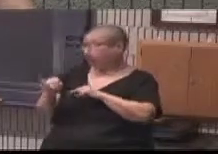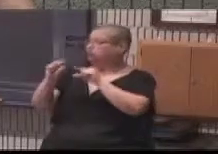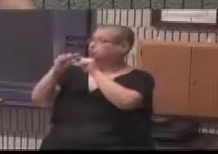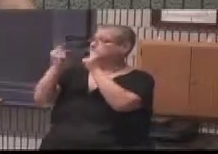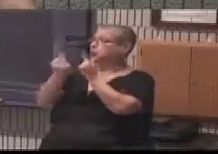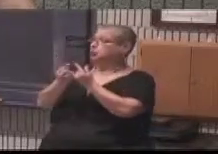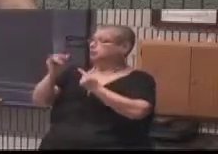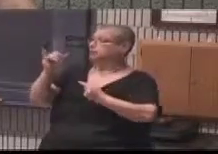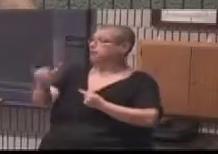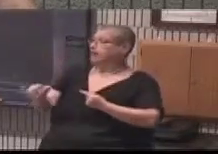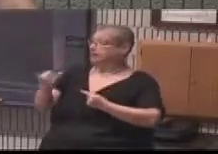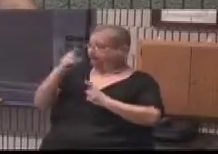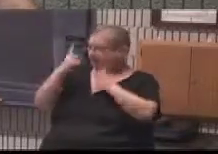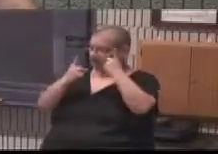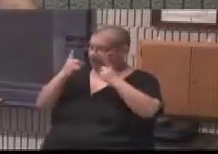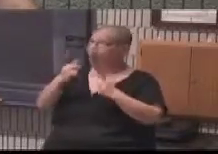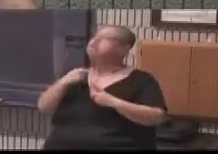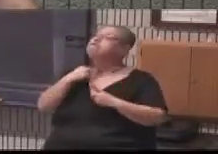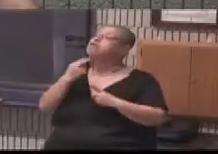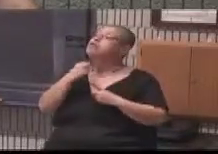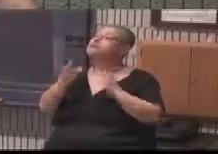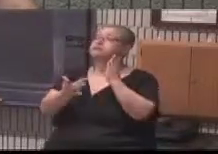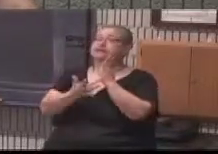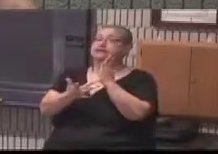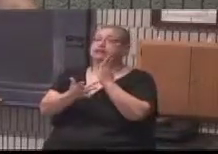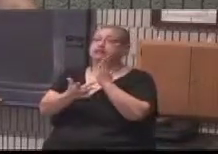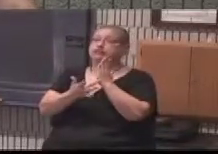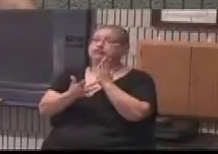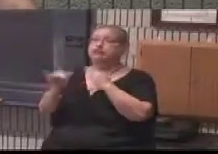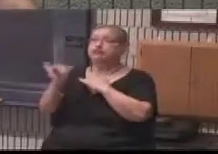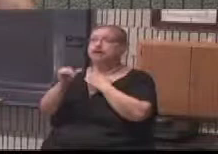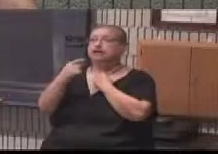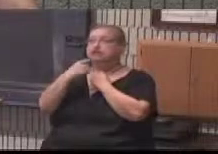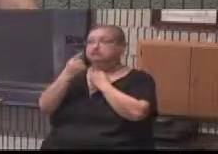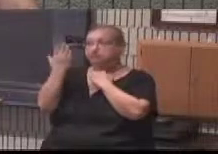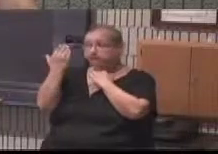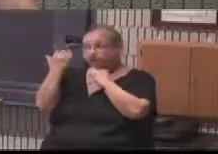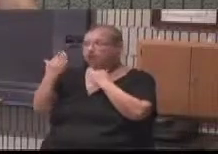group that is looking at voice technology. As I mentioned,